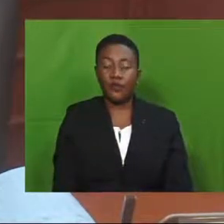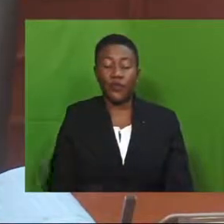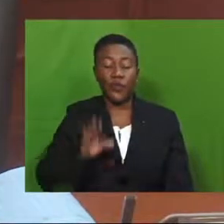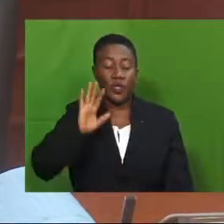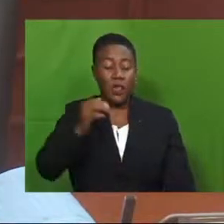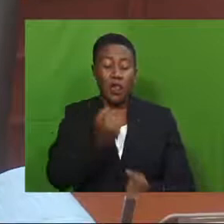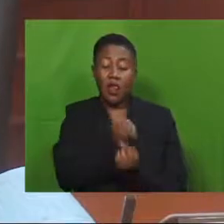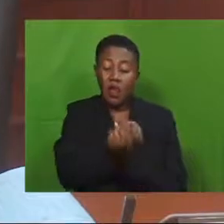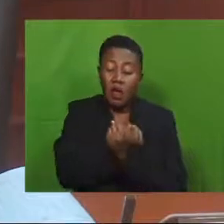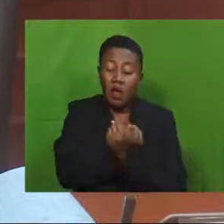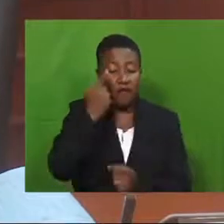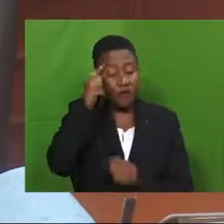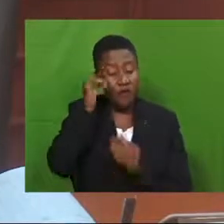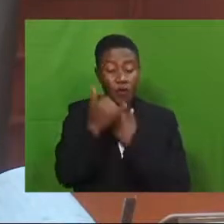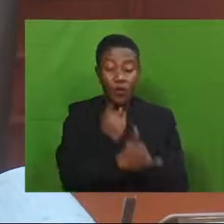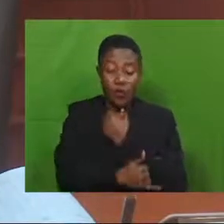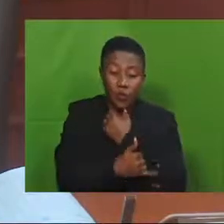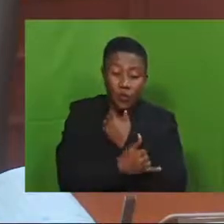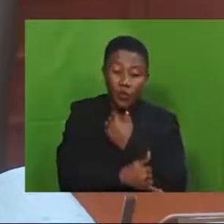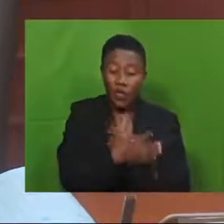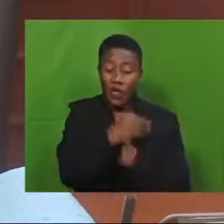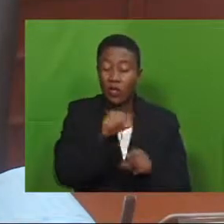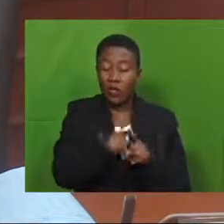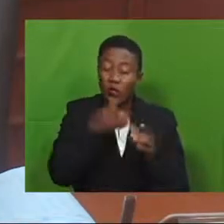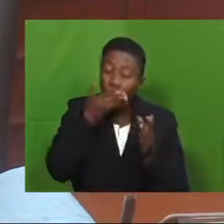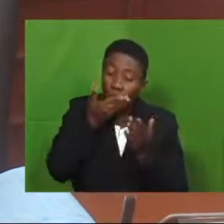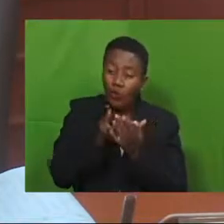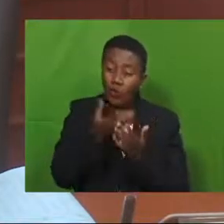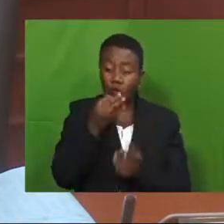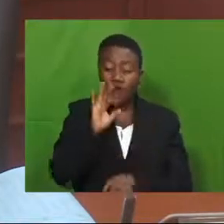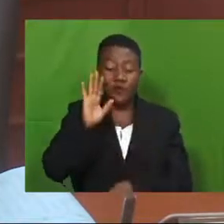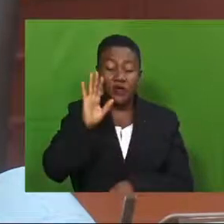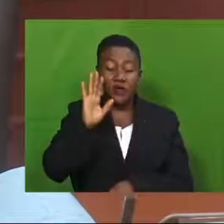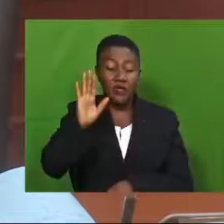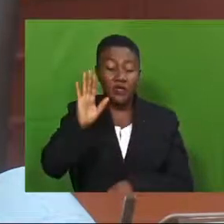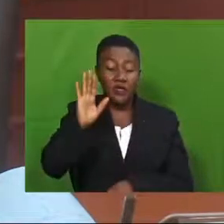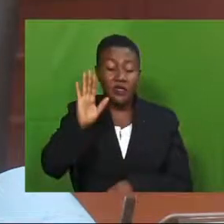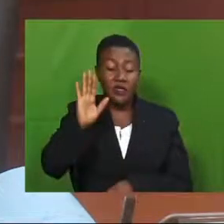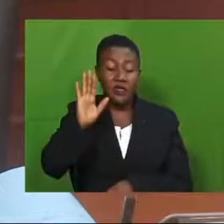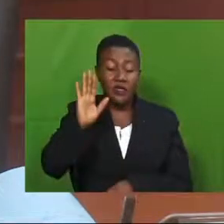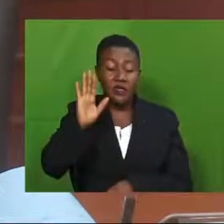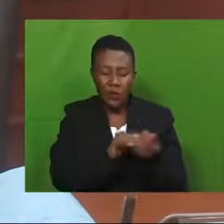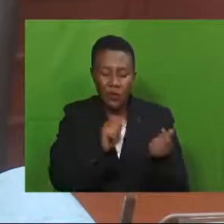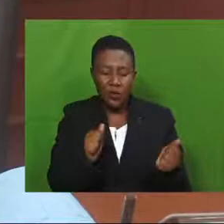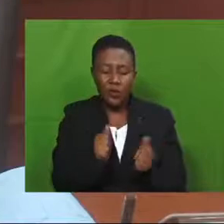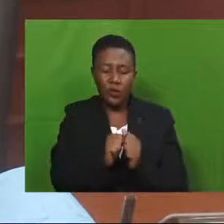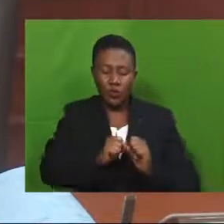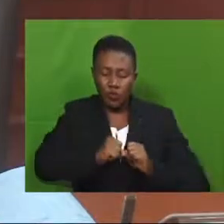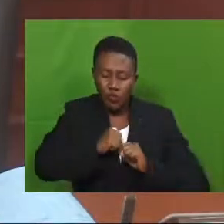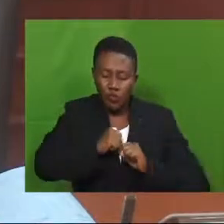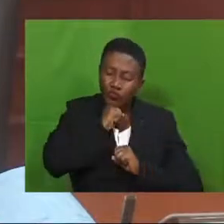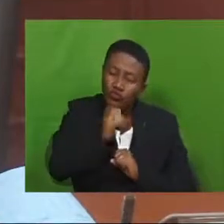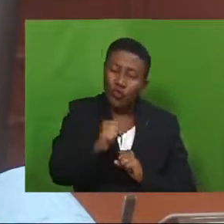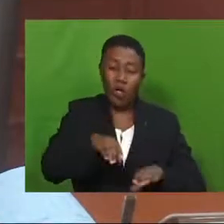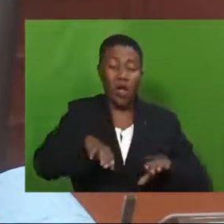for the country and for the good of his country. He also believed in affirmative action, recognizing the underdevelopment